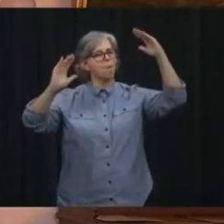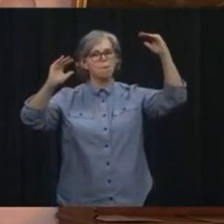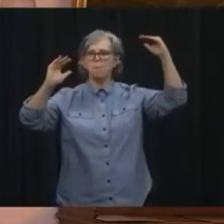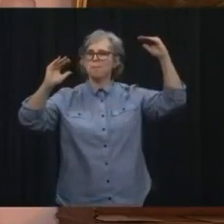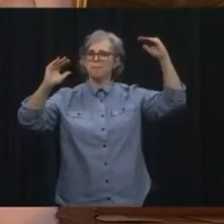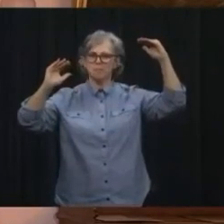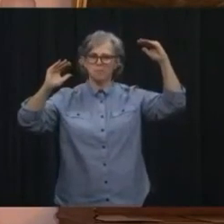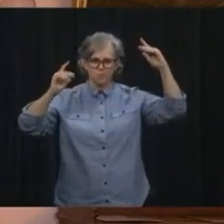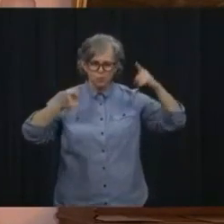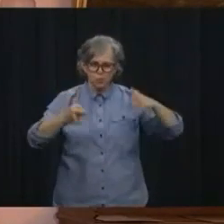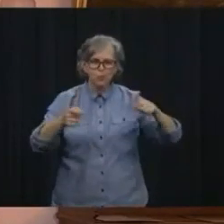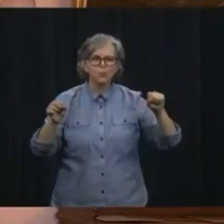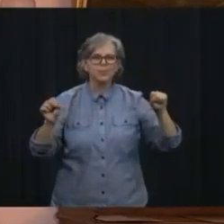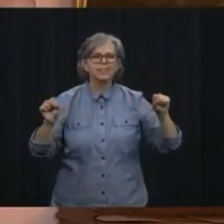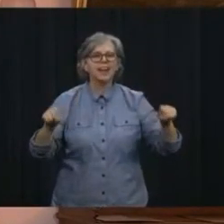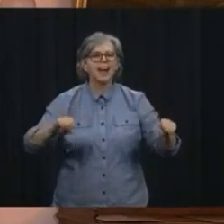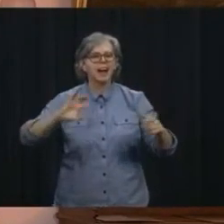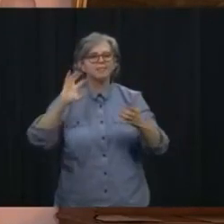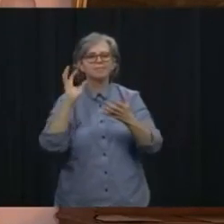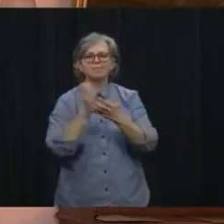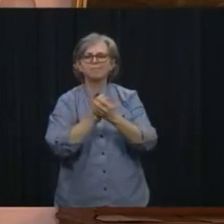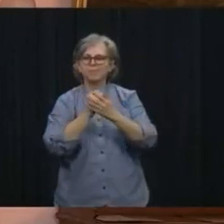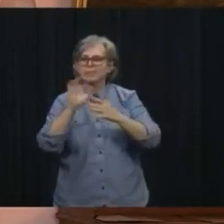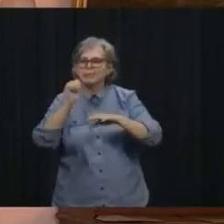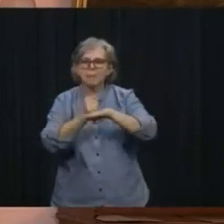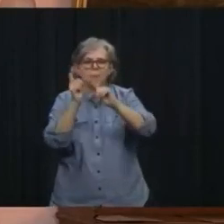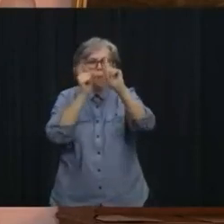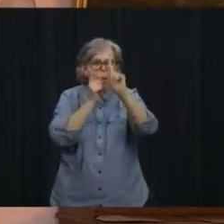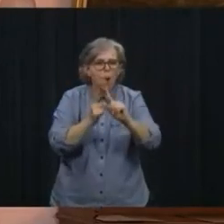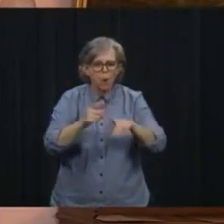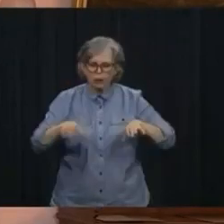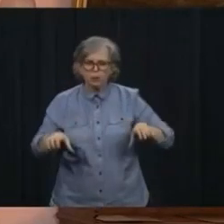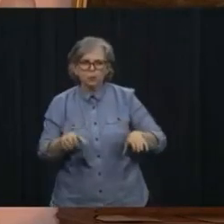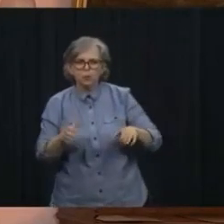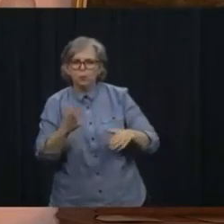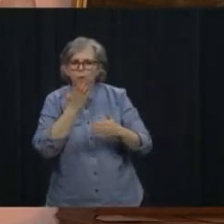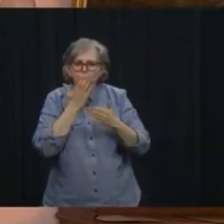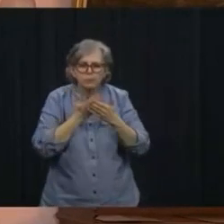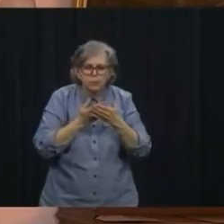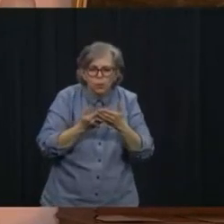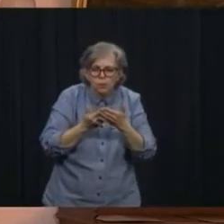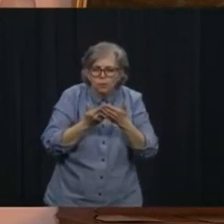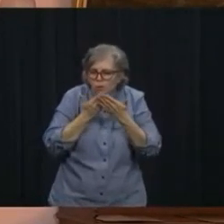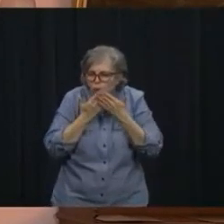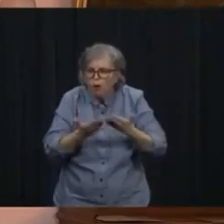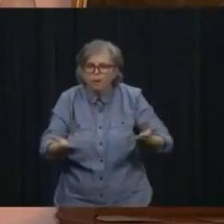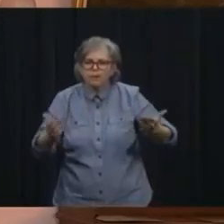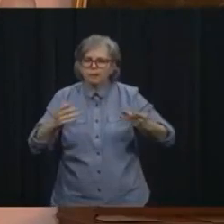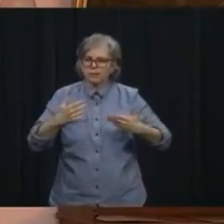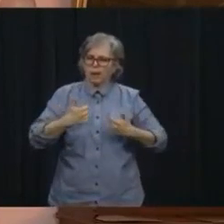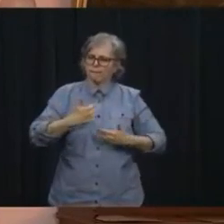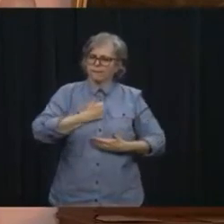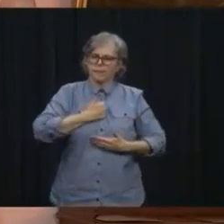coronavirus.ohio.gov and click the tab for Resources for Adults. It lists the contact information from our department, Mental